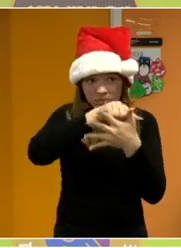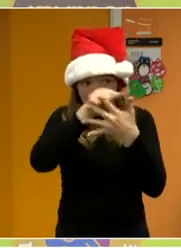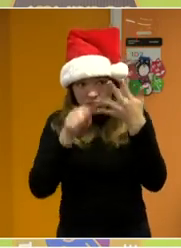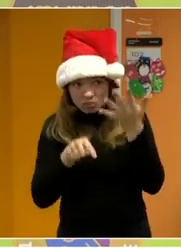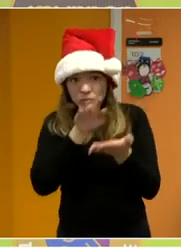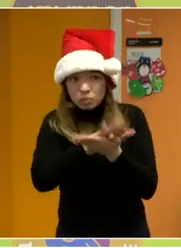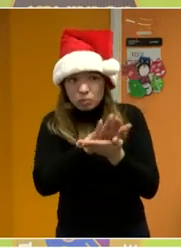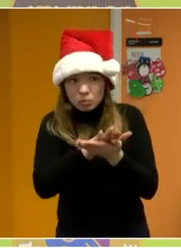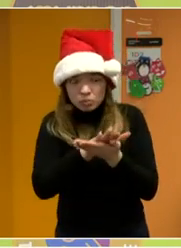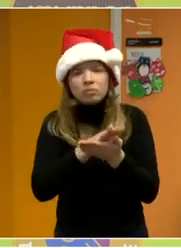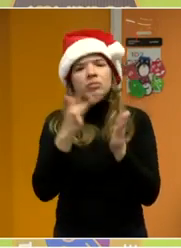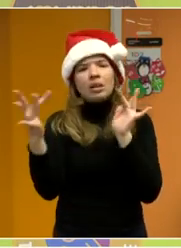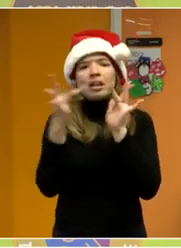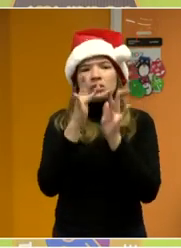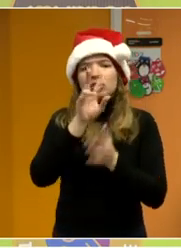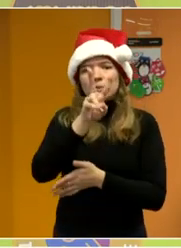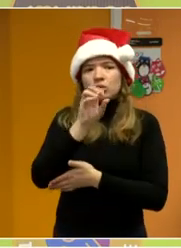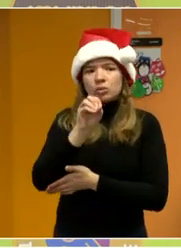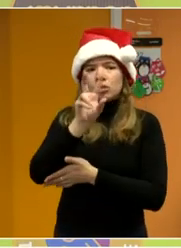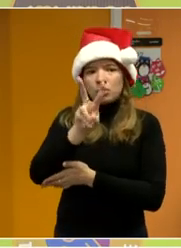at